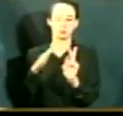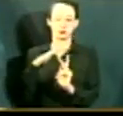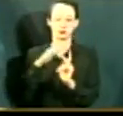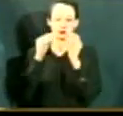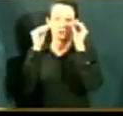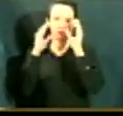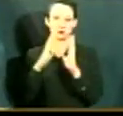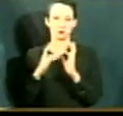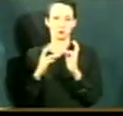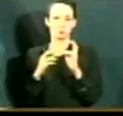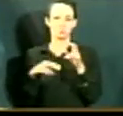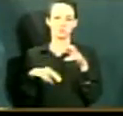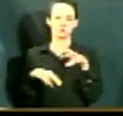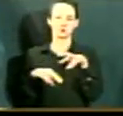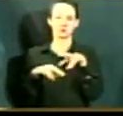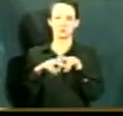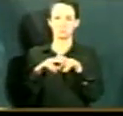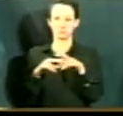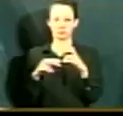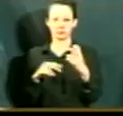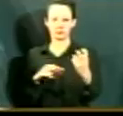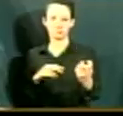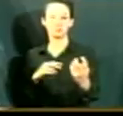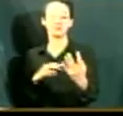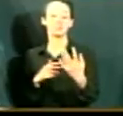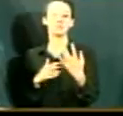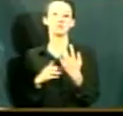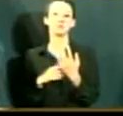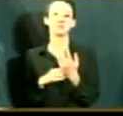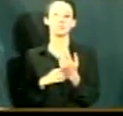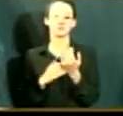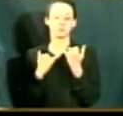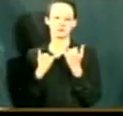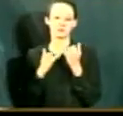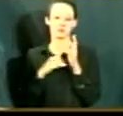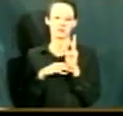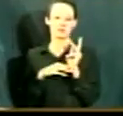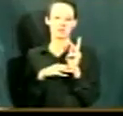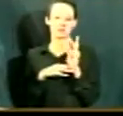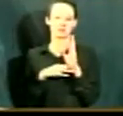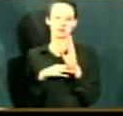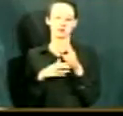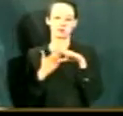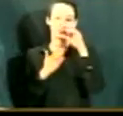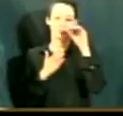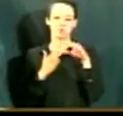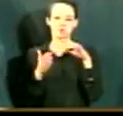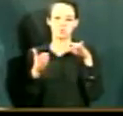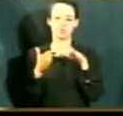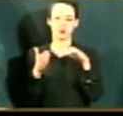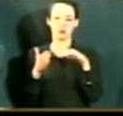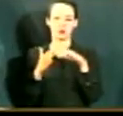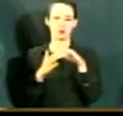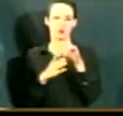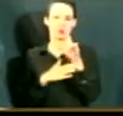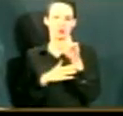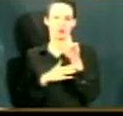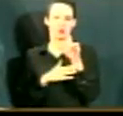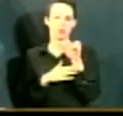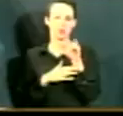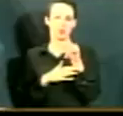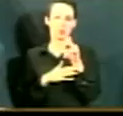As a current doc student studying literacy, I'm extremely concerned by what Natasha read out, that